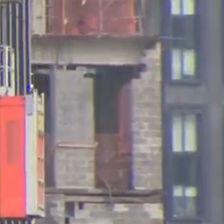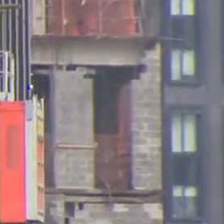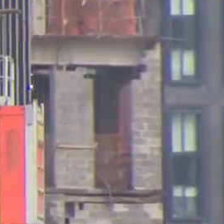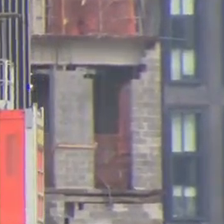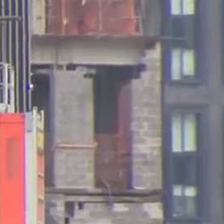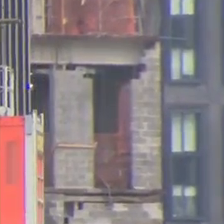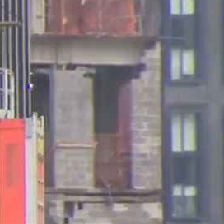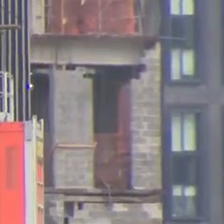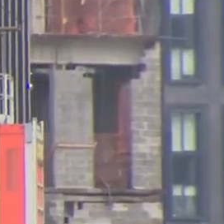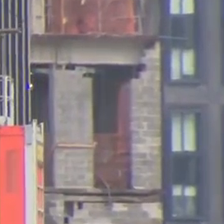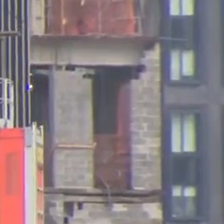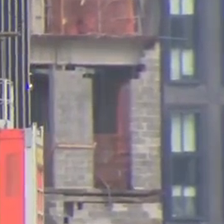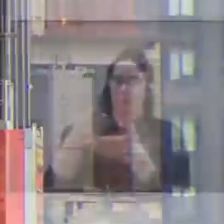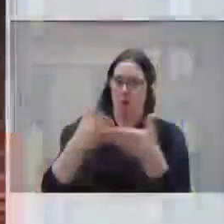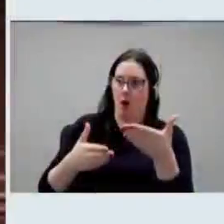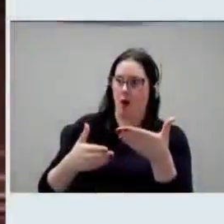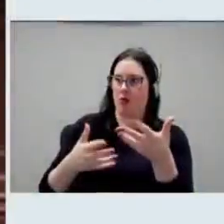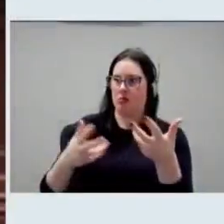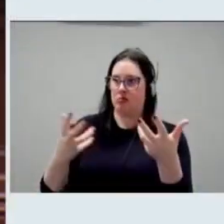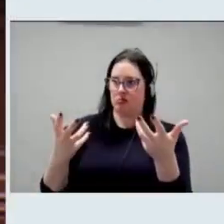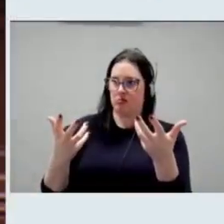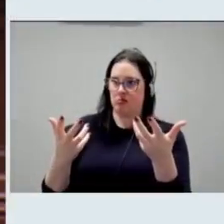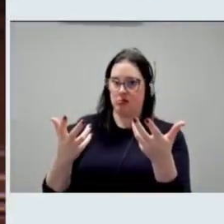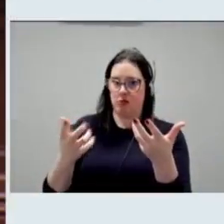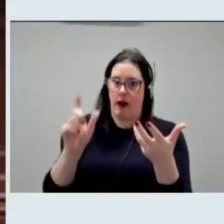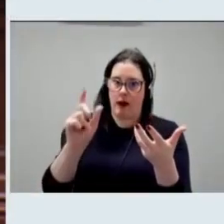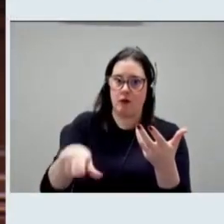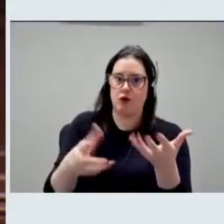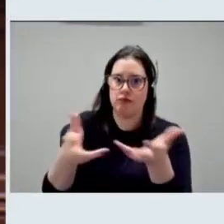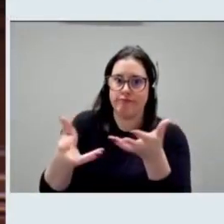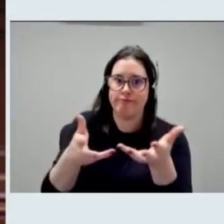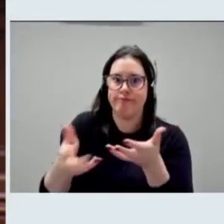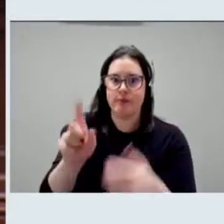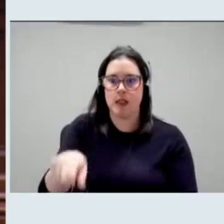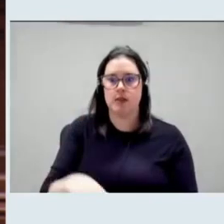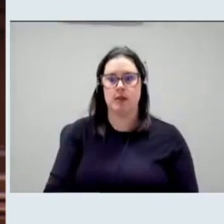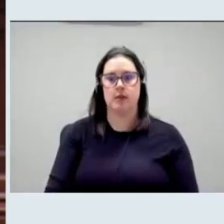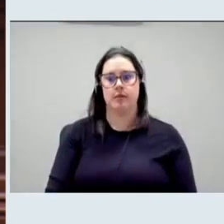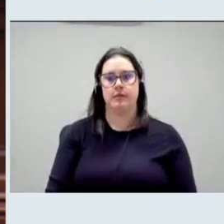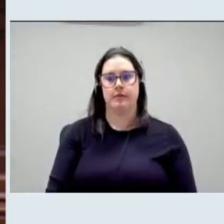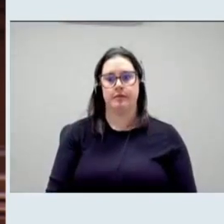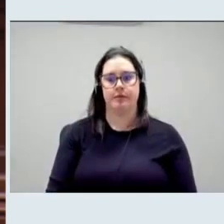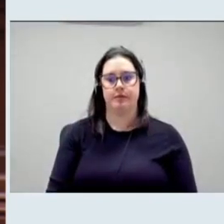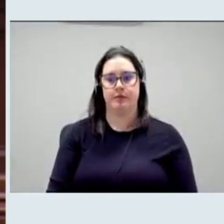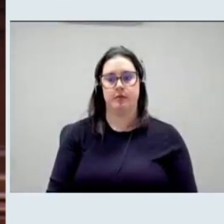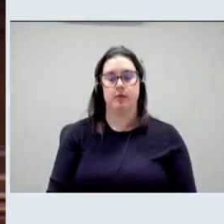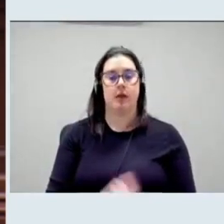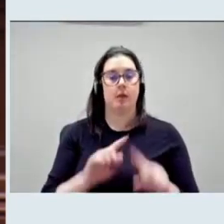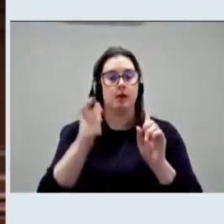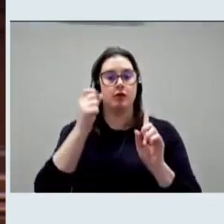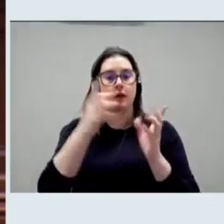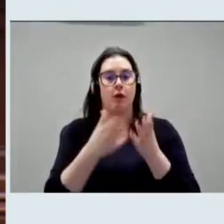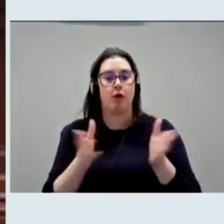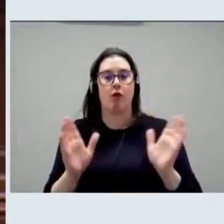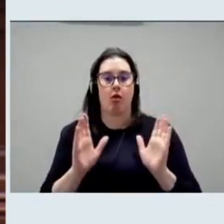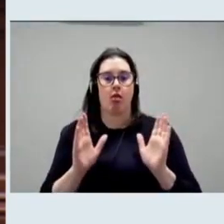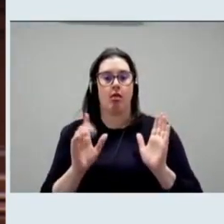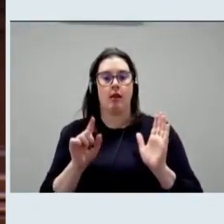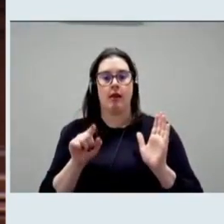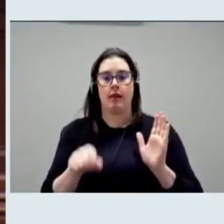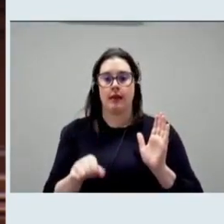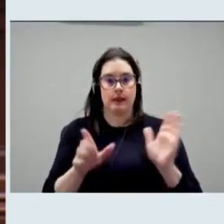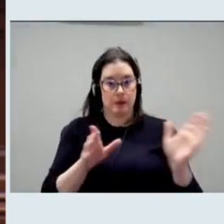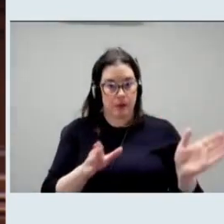state will step in and greenlight projects. Hochul calls the whole package her housing compact. Overall, this plan is